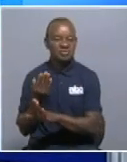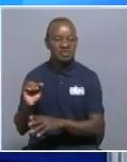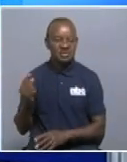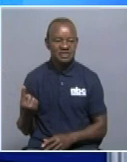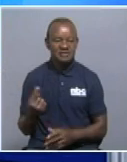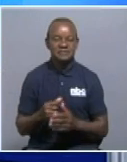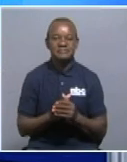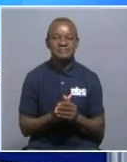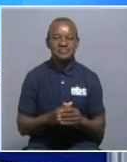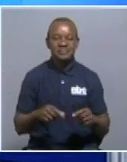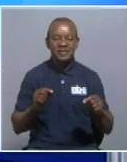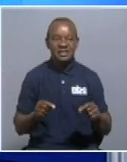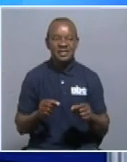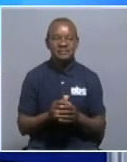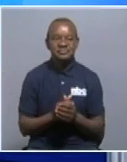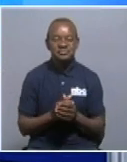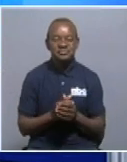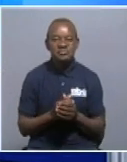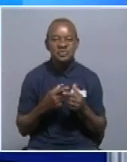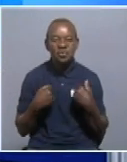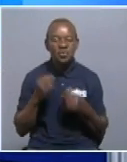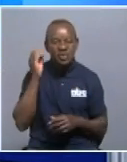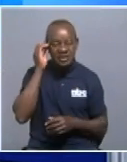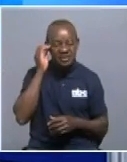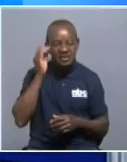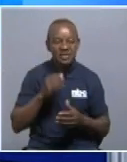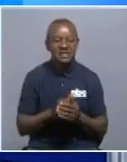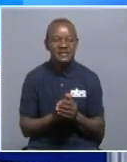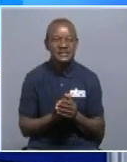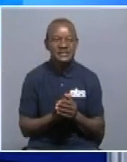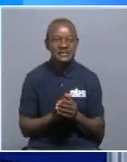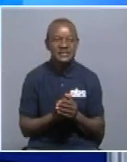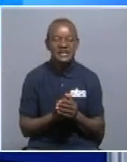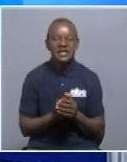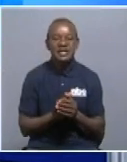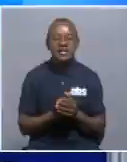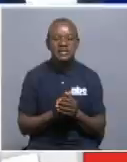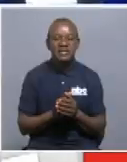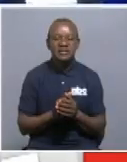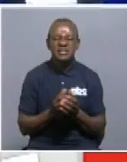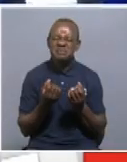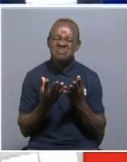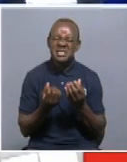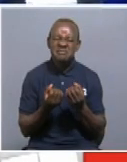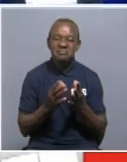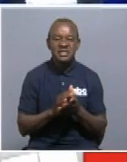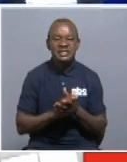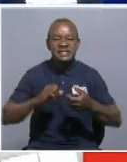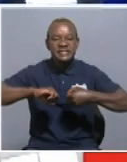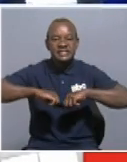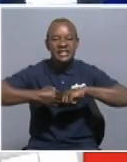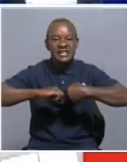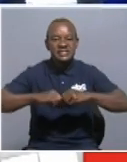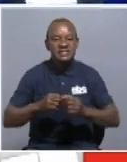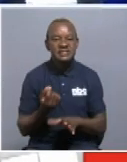to phase in face-to-face classes and decided to start all classes on Monday. Can you please provide